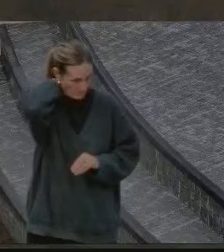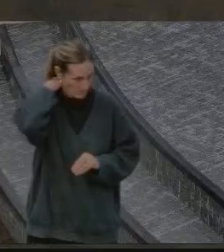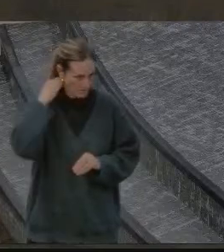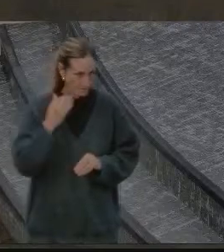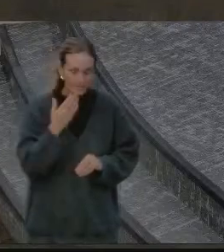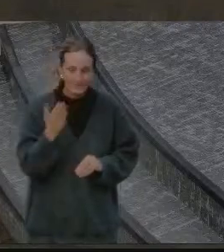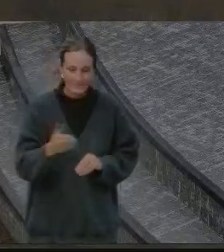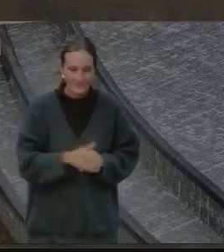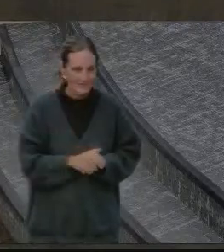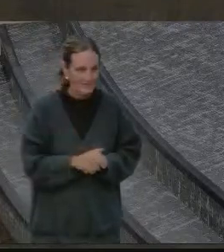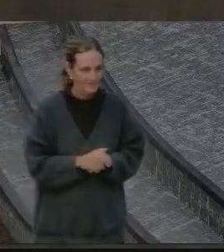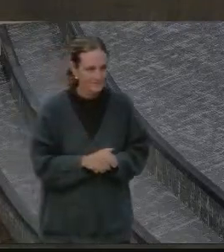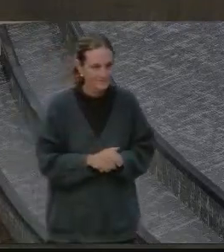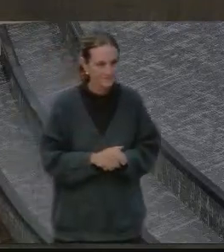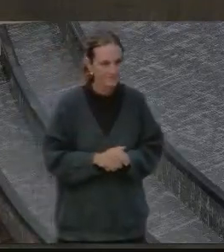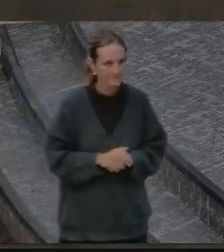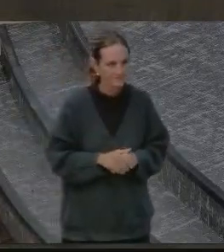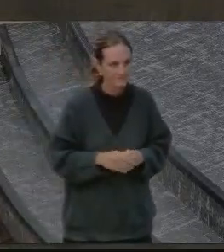Thank you, Dr. Outlay.